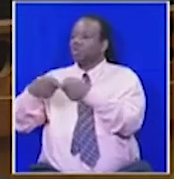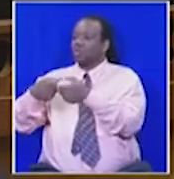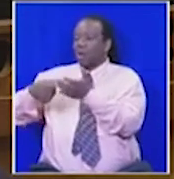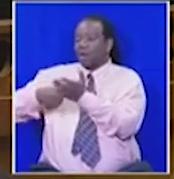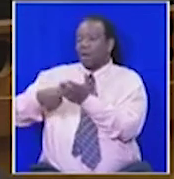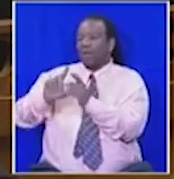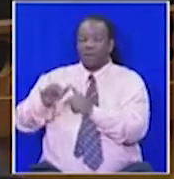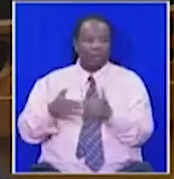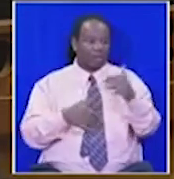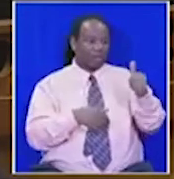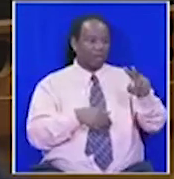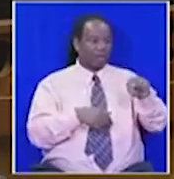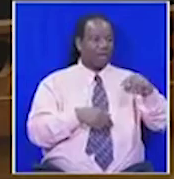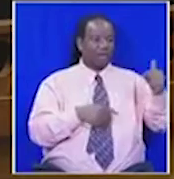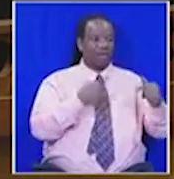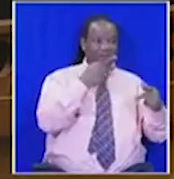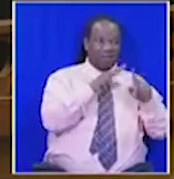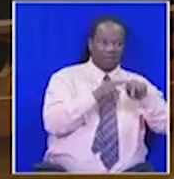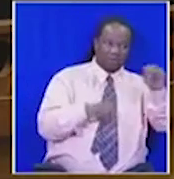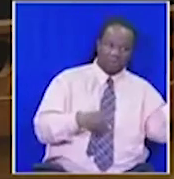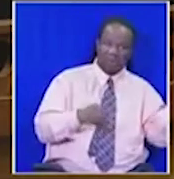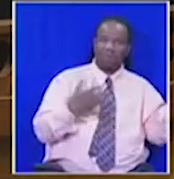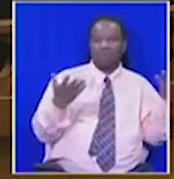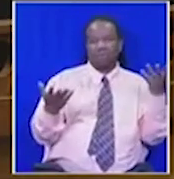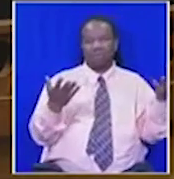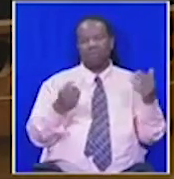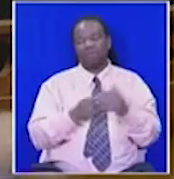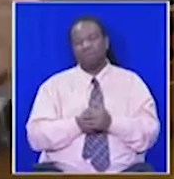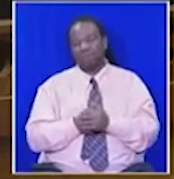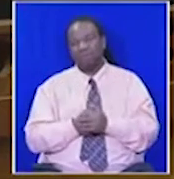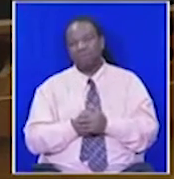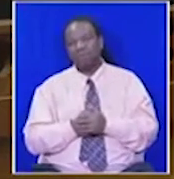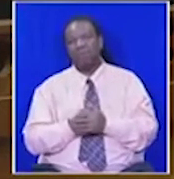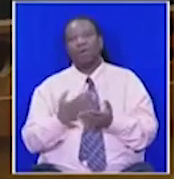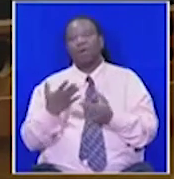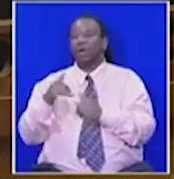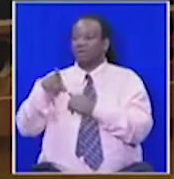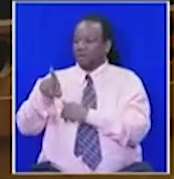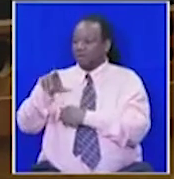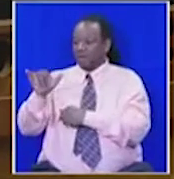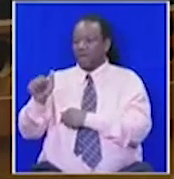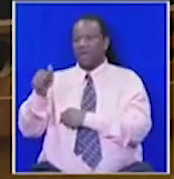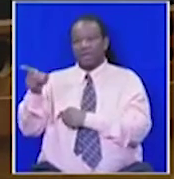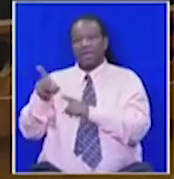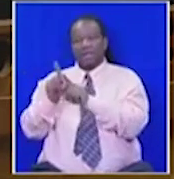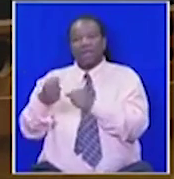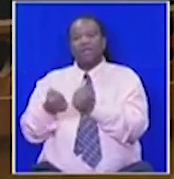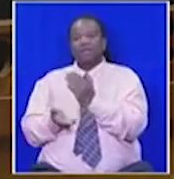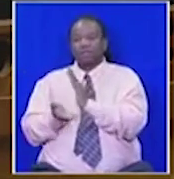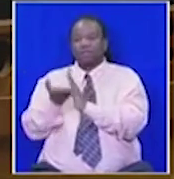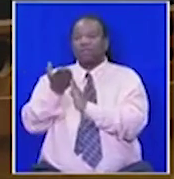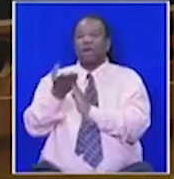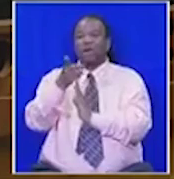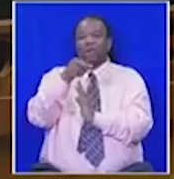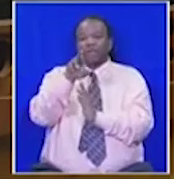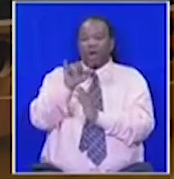but the ANC voted against increasing social grants. And the DA voted to increase drought